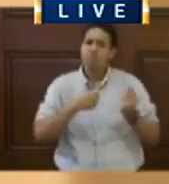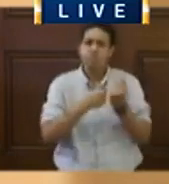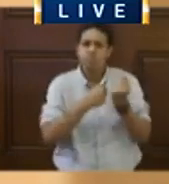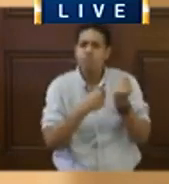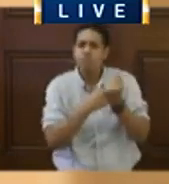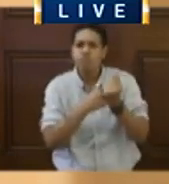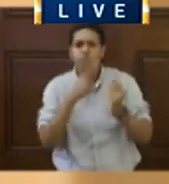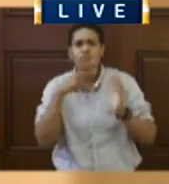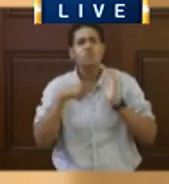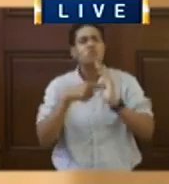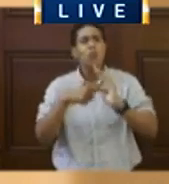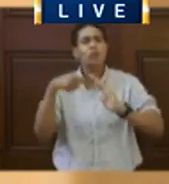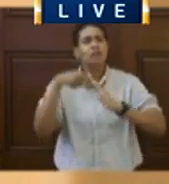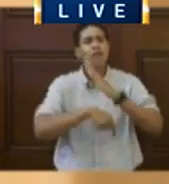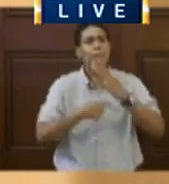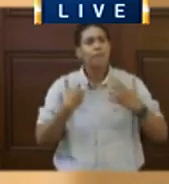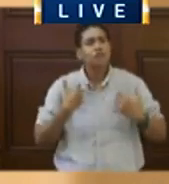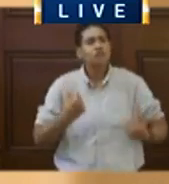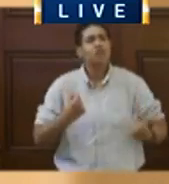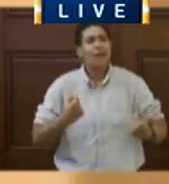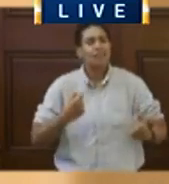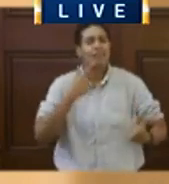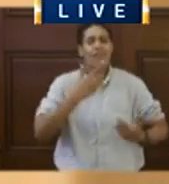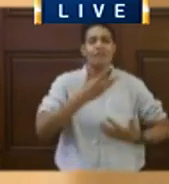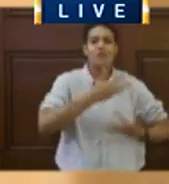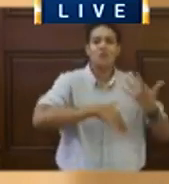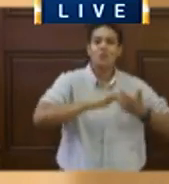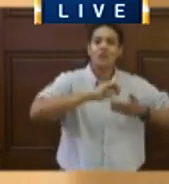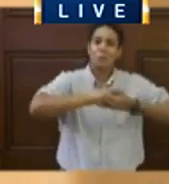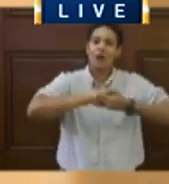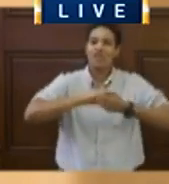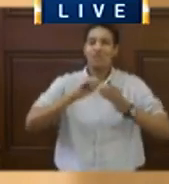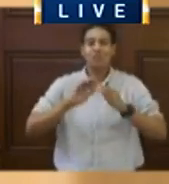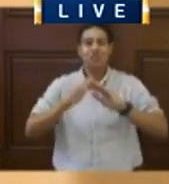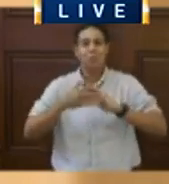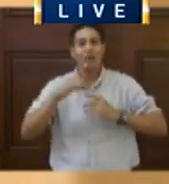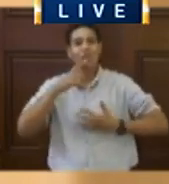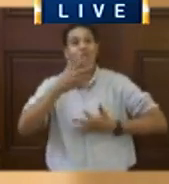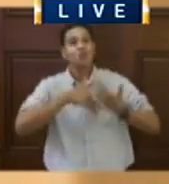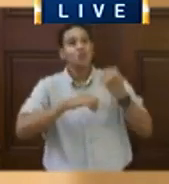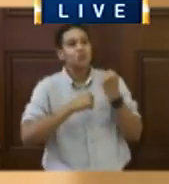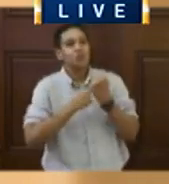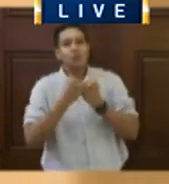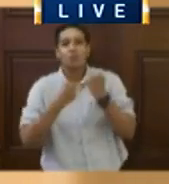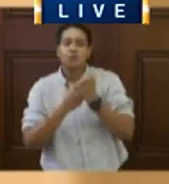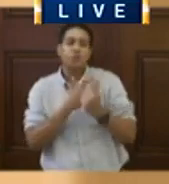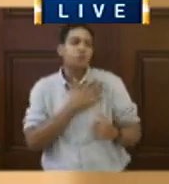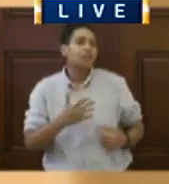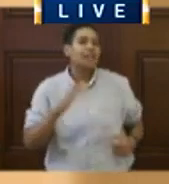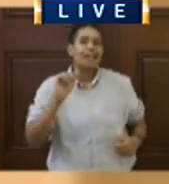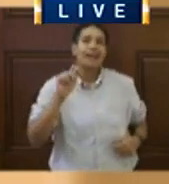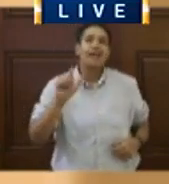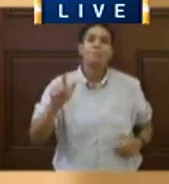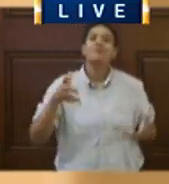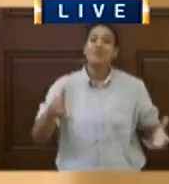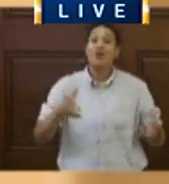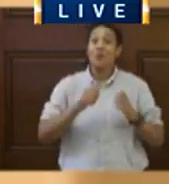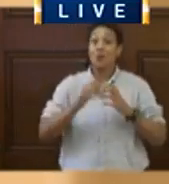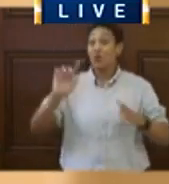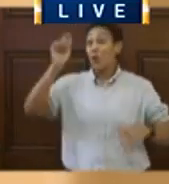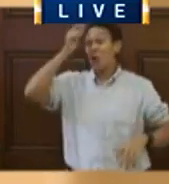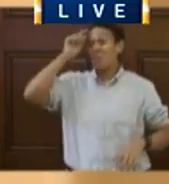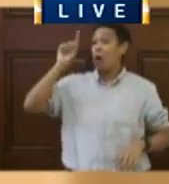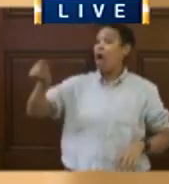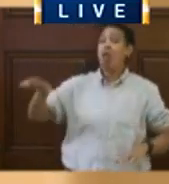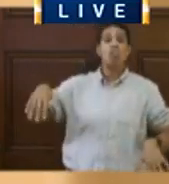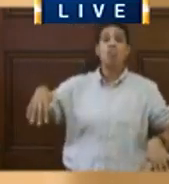depth and the strength of the social partnership in Jamaica and the social capital. Without the government requesting, the